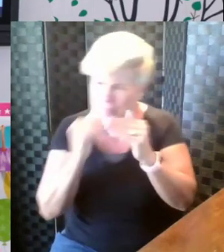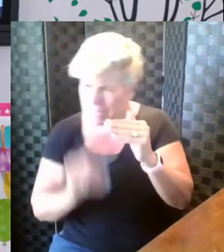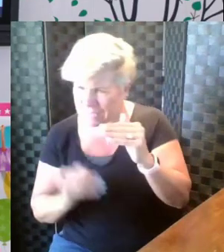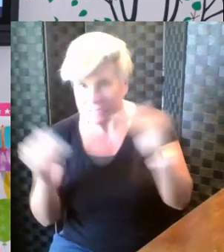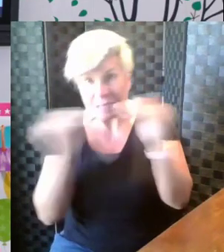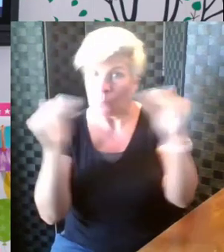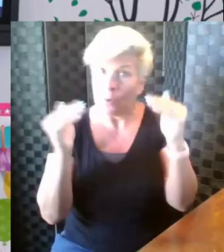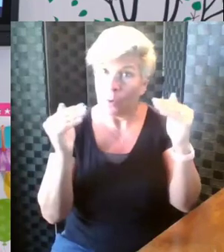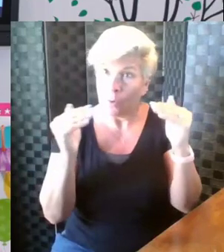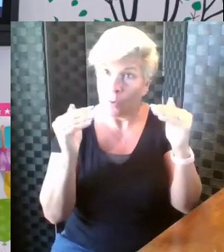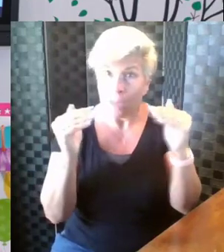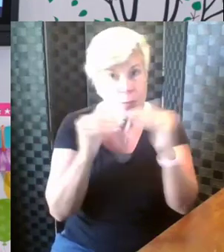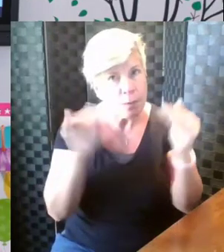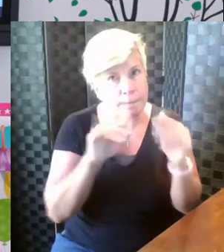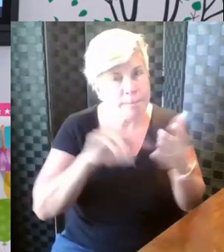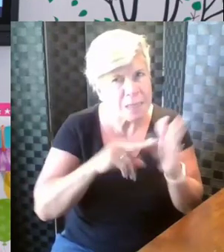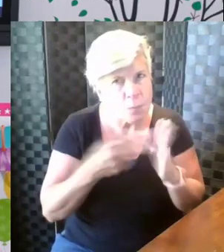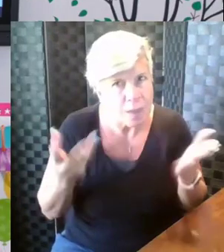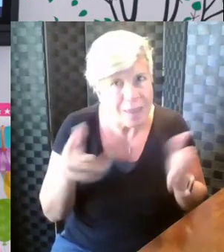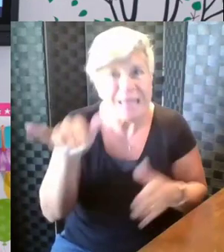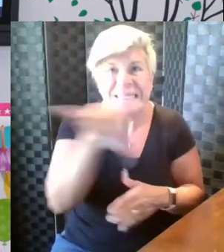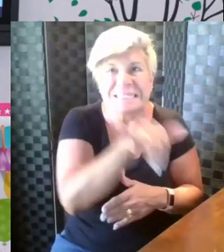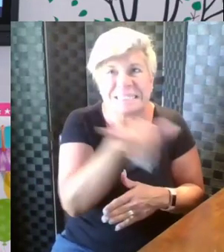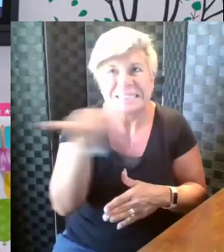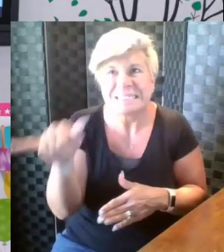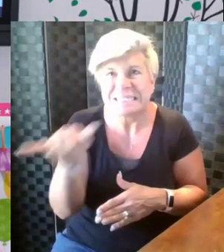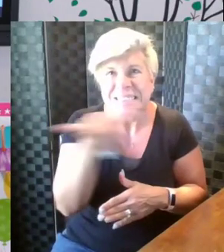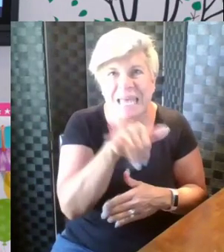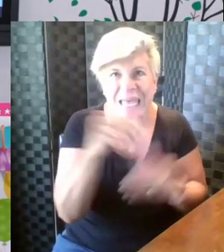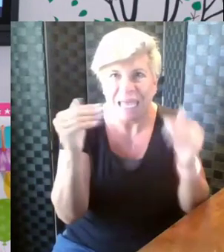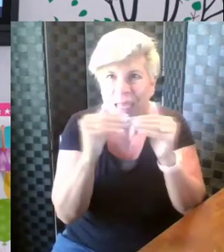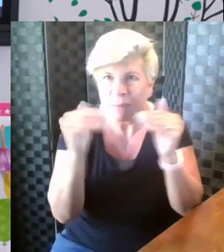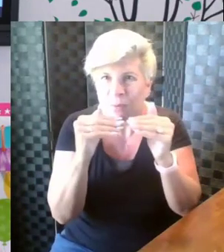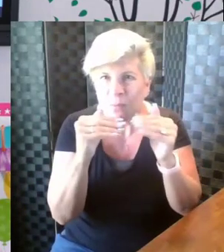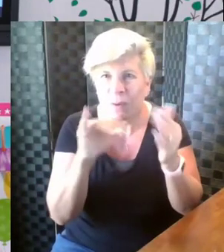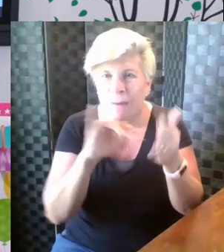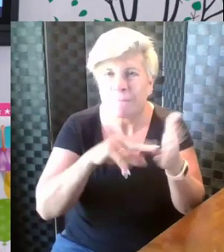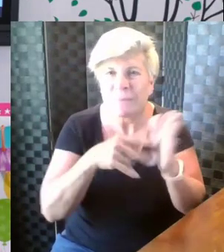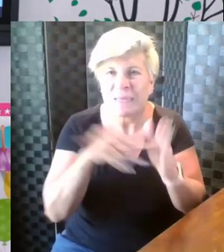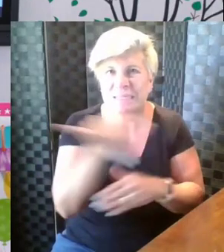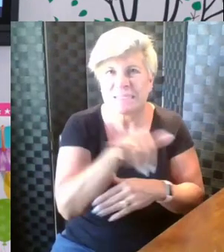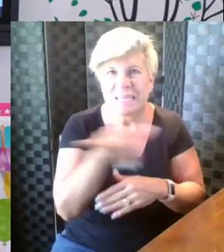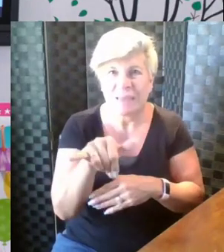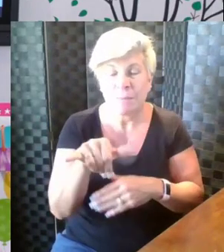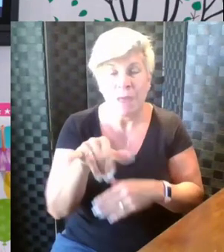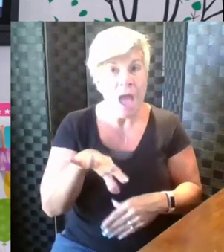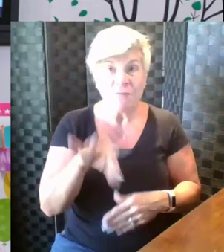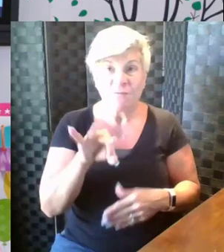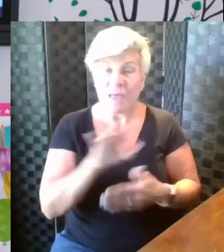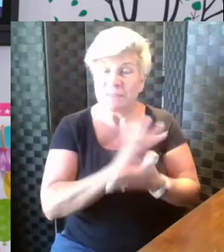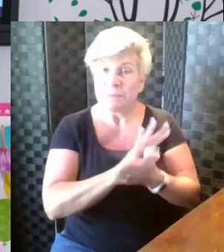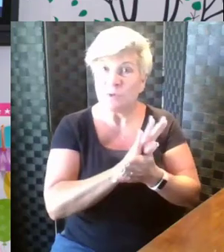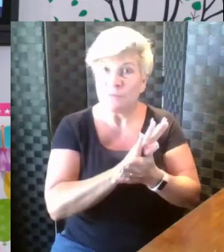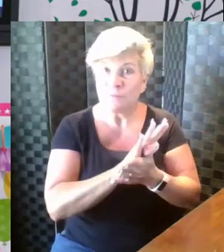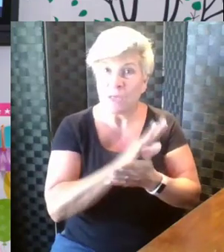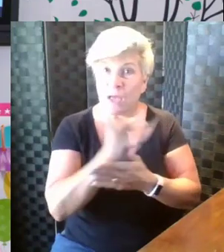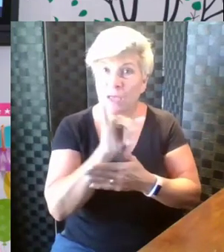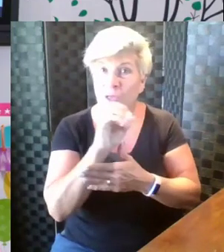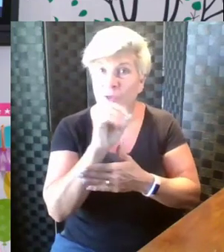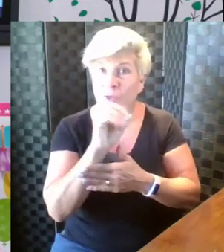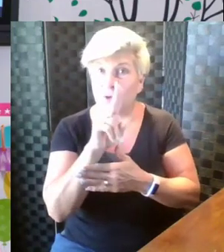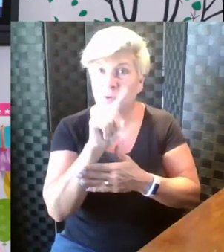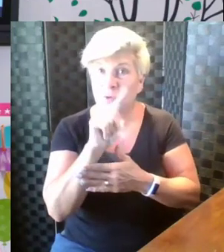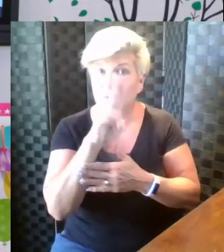equal to, which means the same, we have this awesome video that I found. It's by education.com, but it's on YouTube under